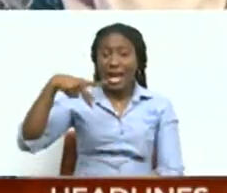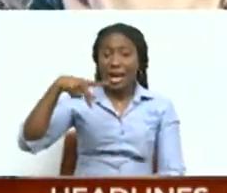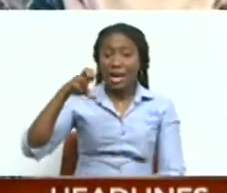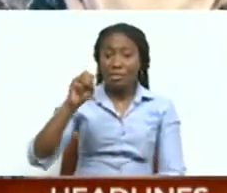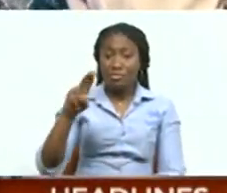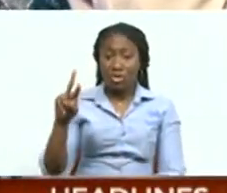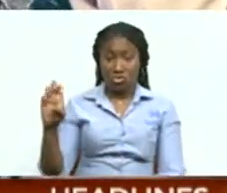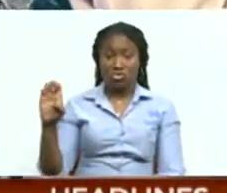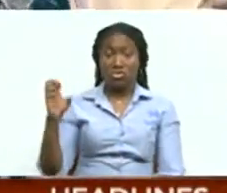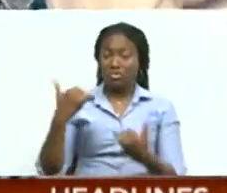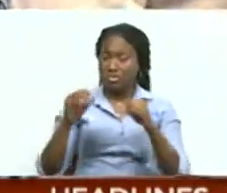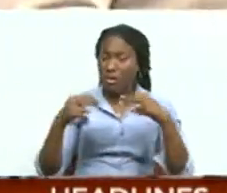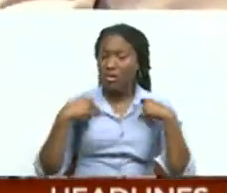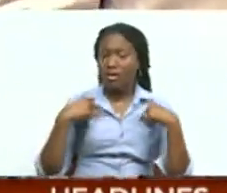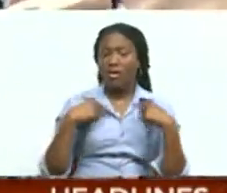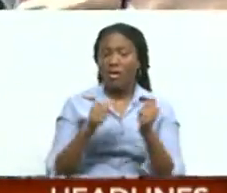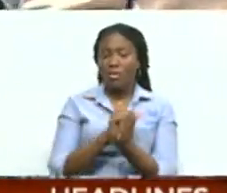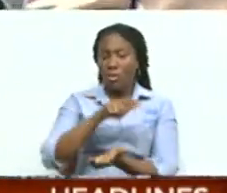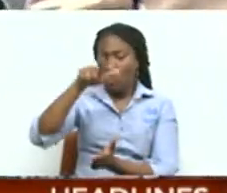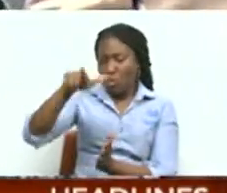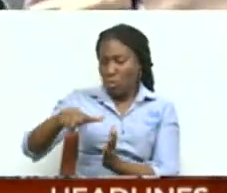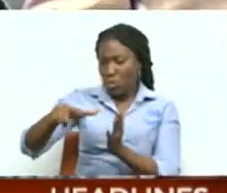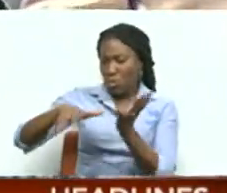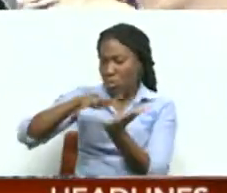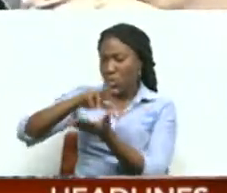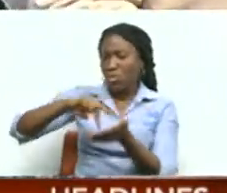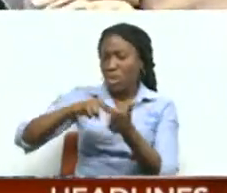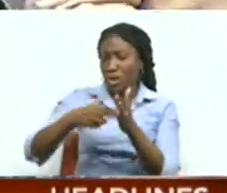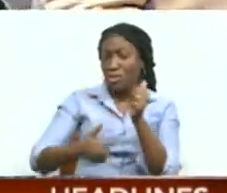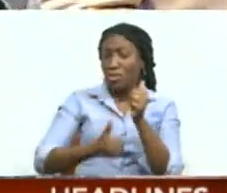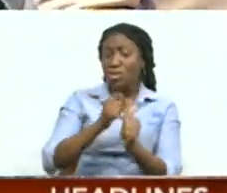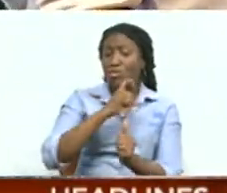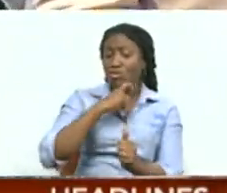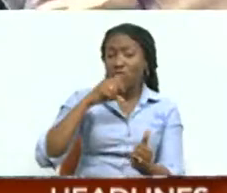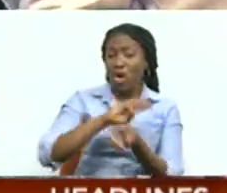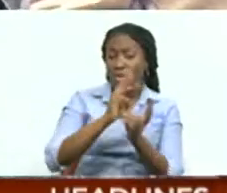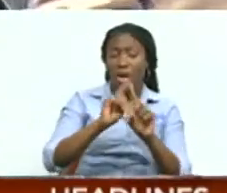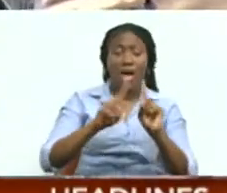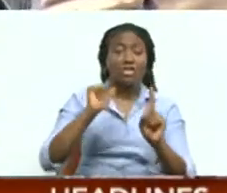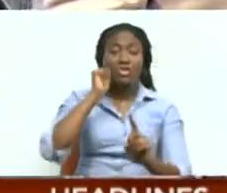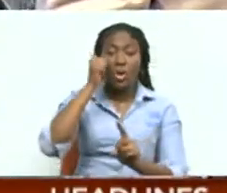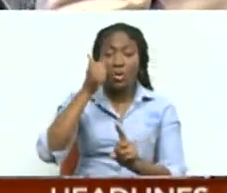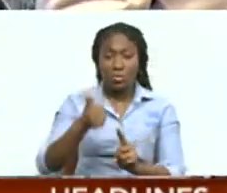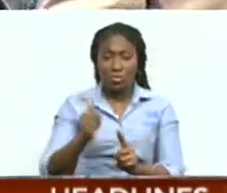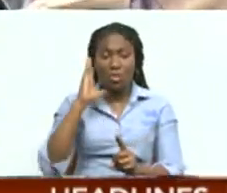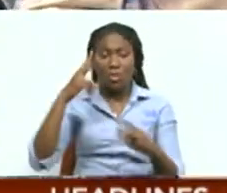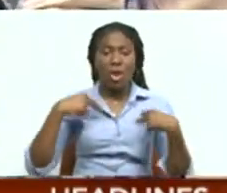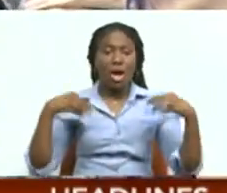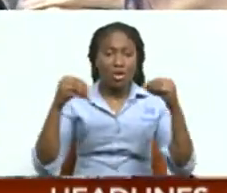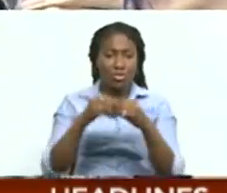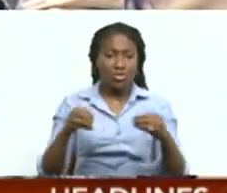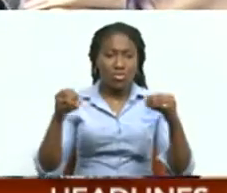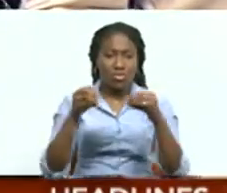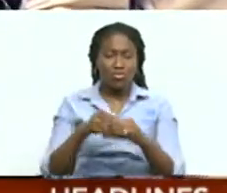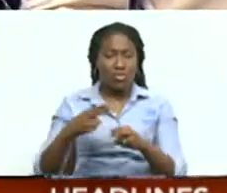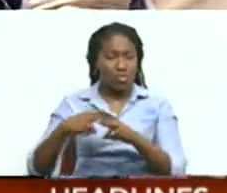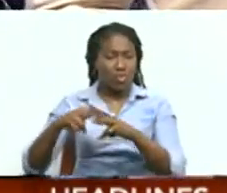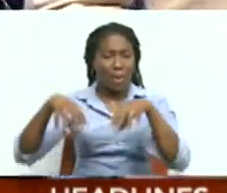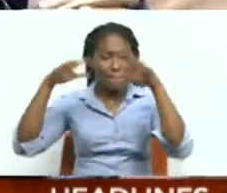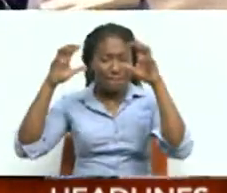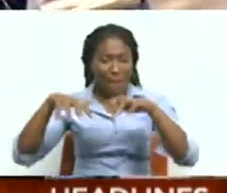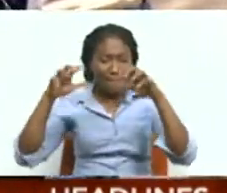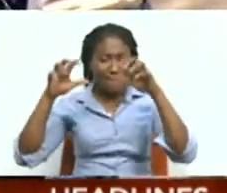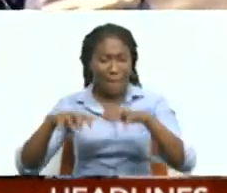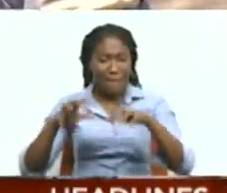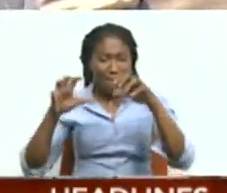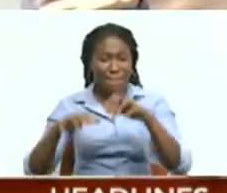trailing this low-level trough, so that means we'll see drier conditions, but tomorrow, elevated chances for an isolated shower or two that could